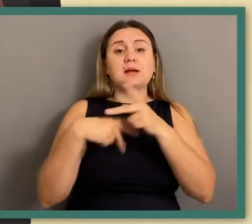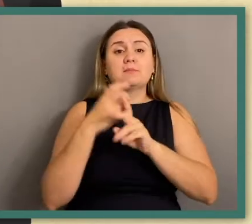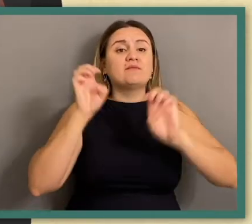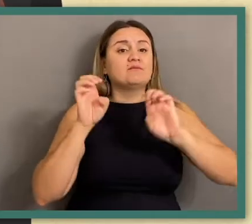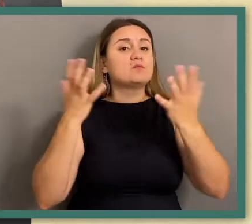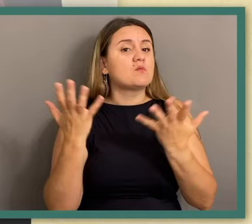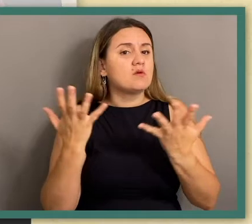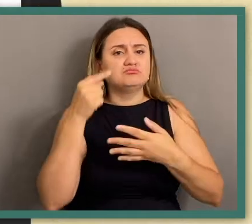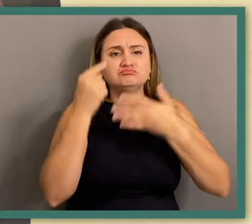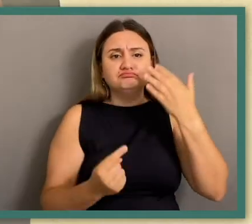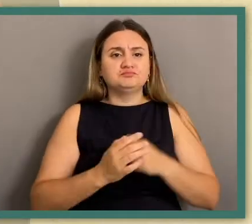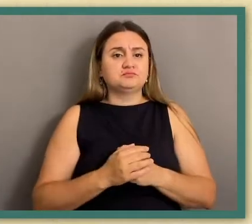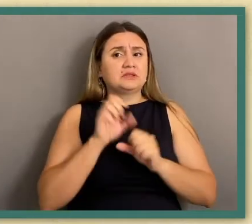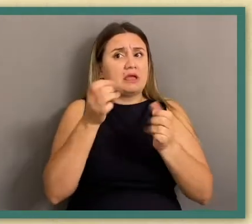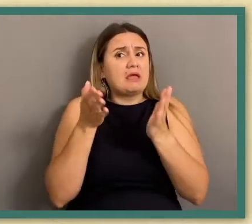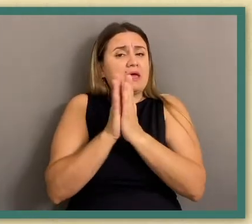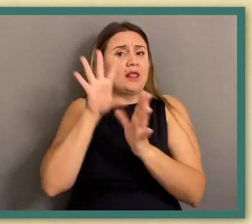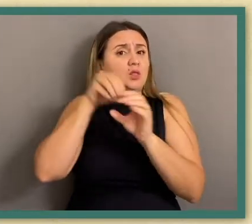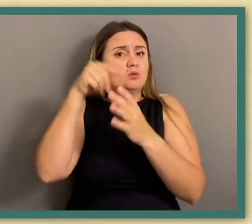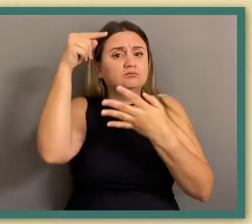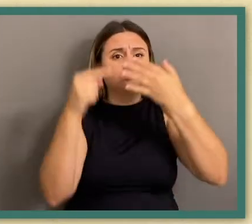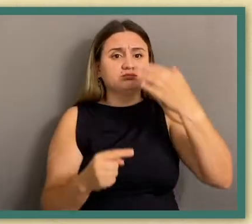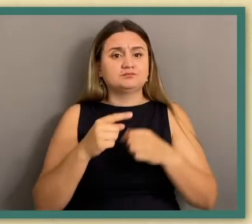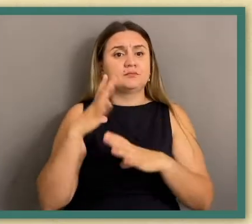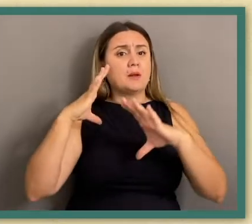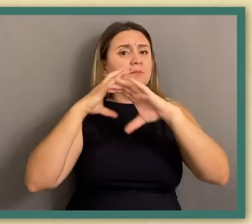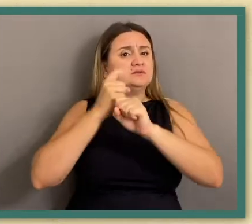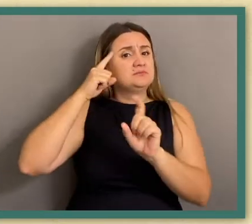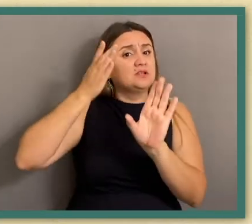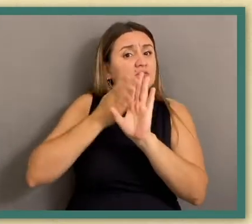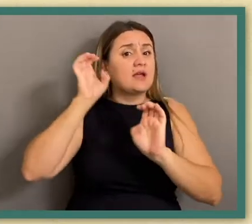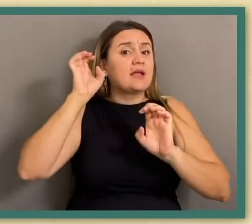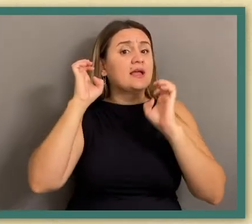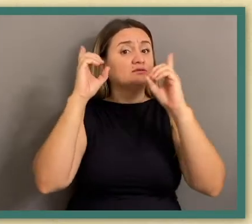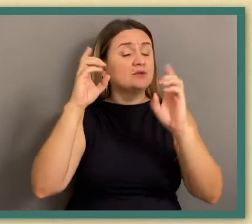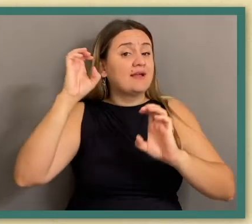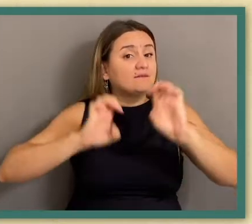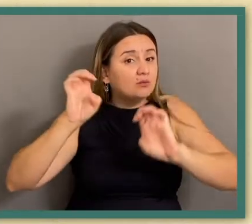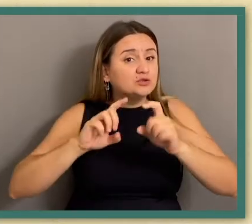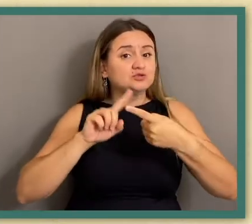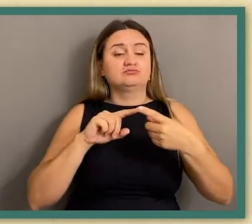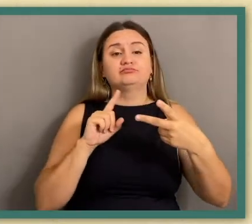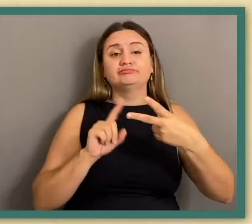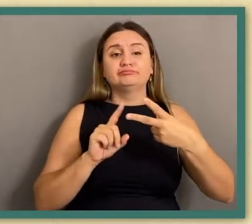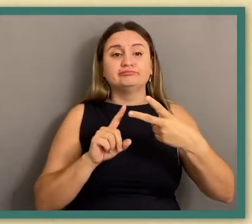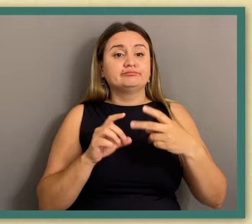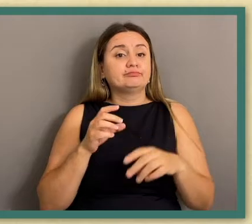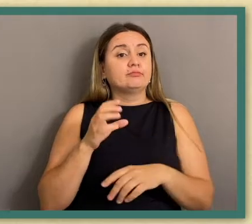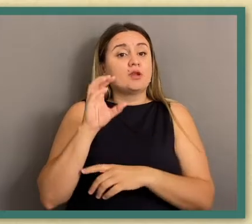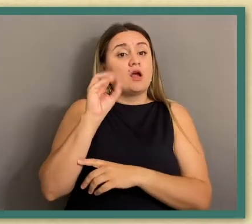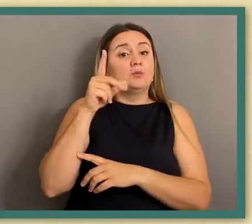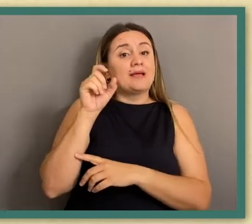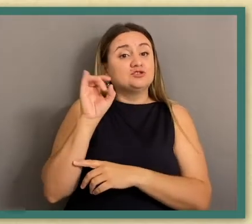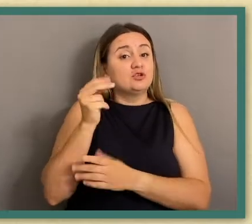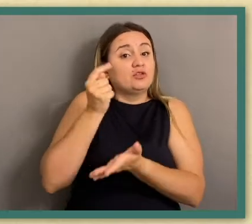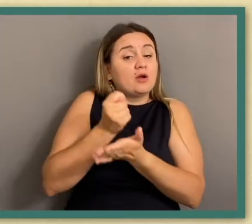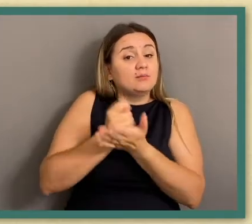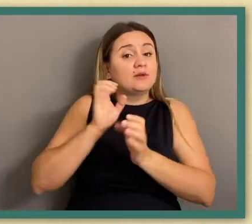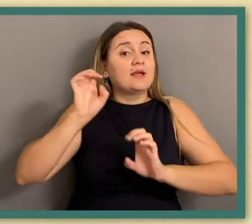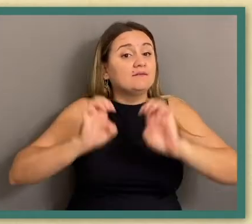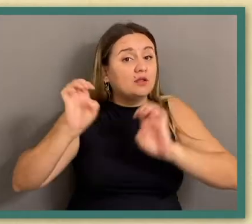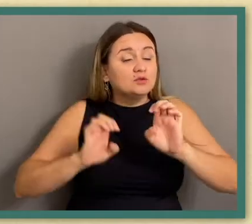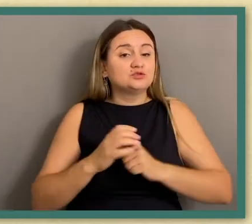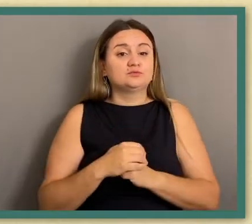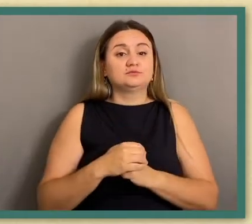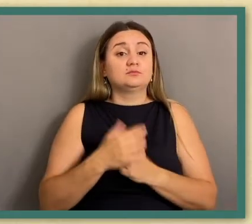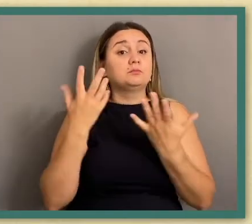Examples of specific types of evaluations you might ask for include a comprehensive psychoeducational evaluation, an occupational